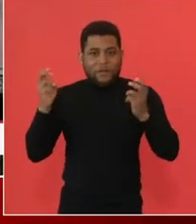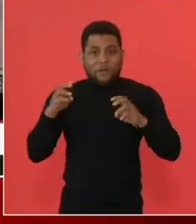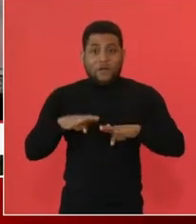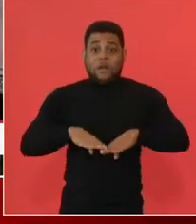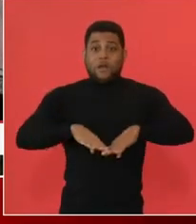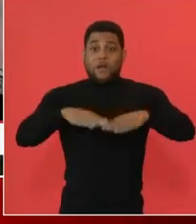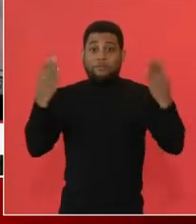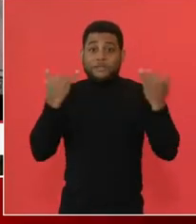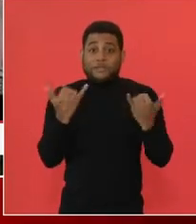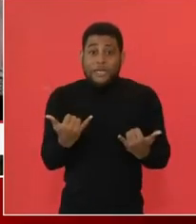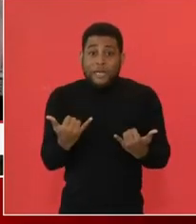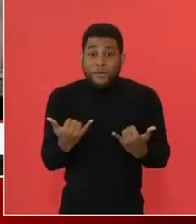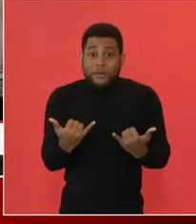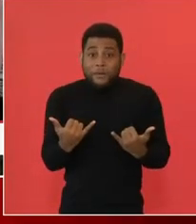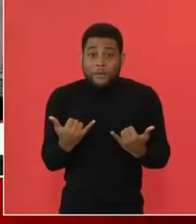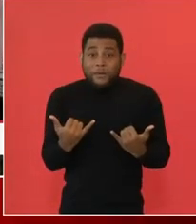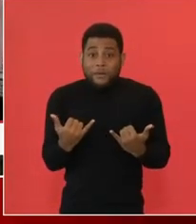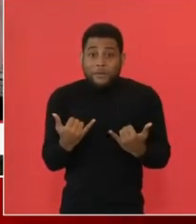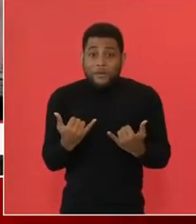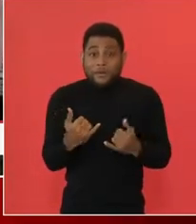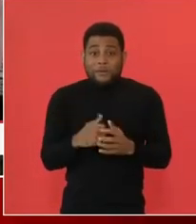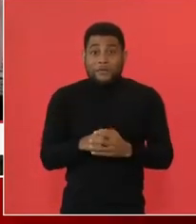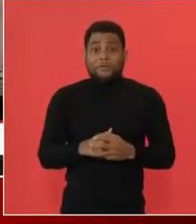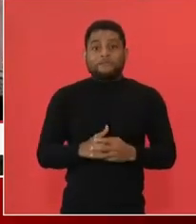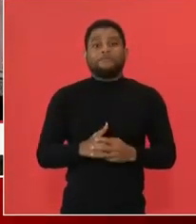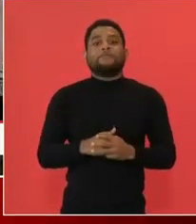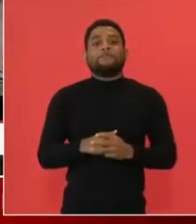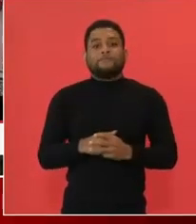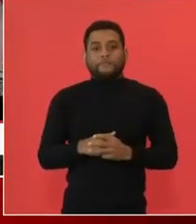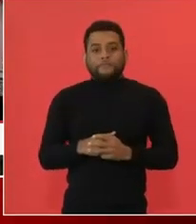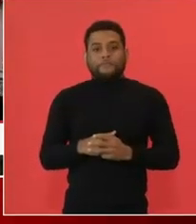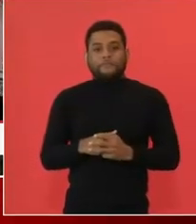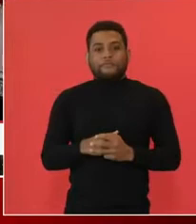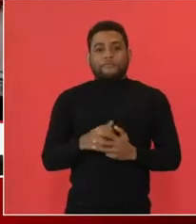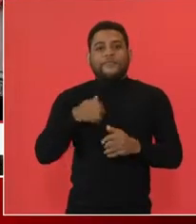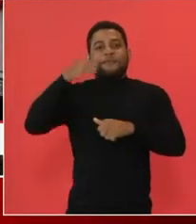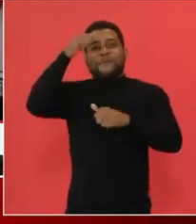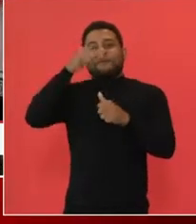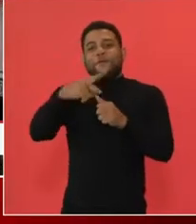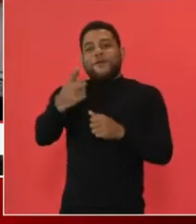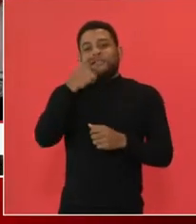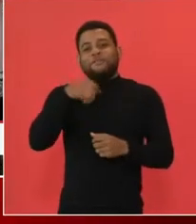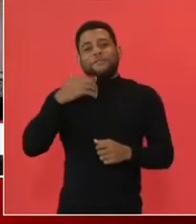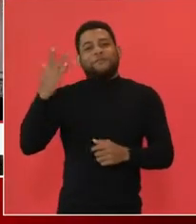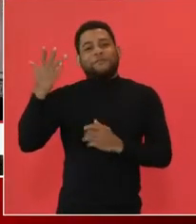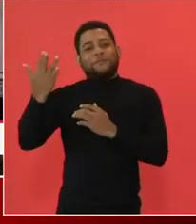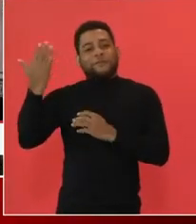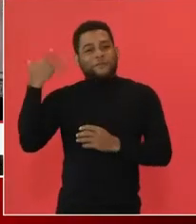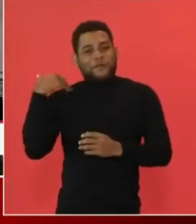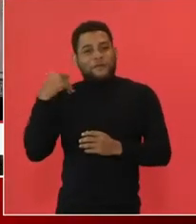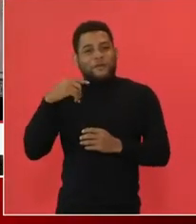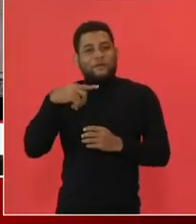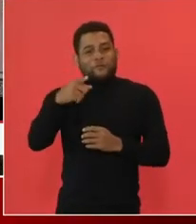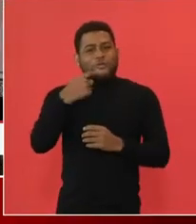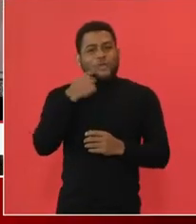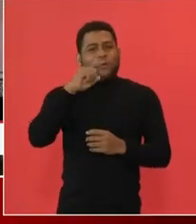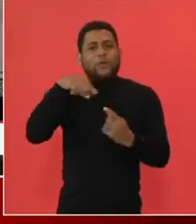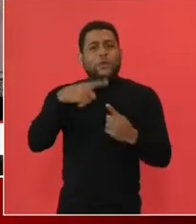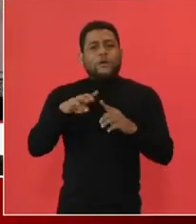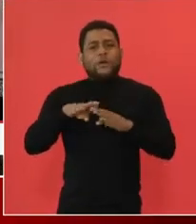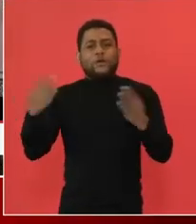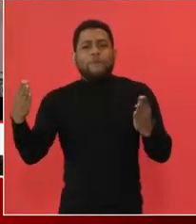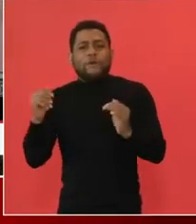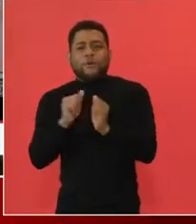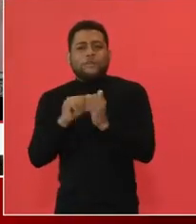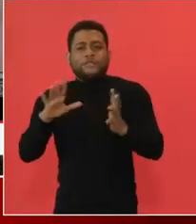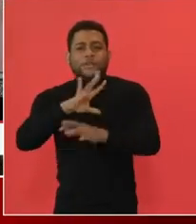basis? So I remember when you asked me this question, and you said, when are we going to open and not have appointments? And I think I told you